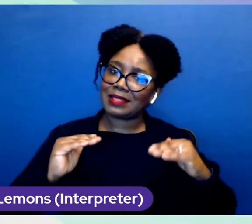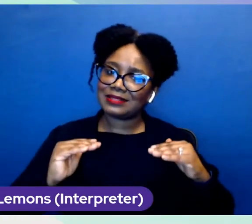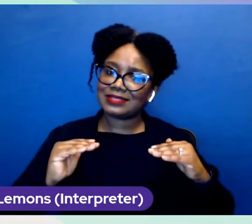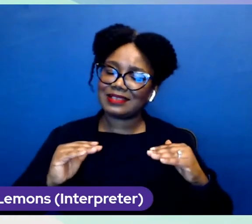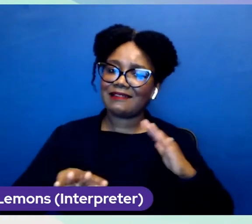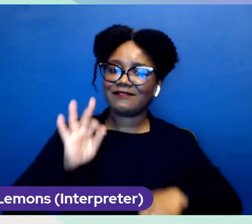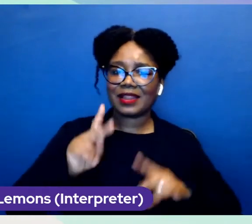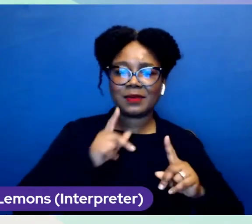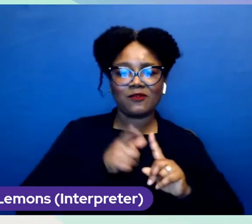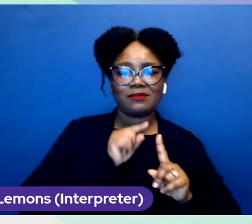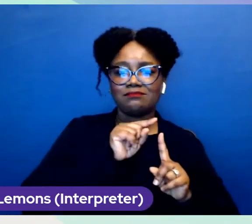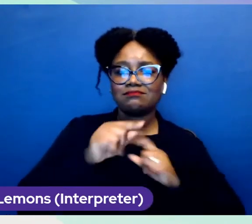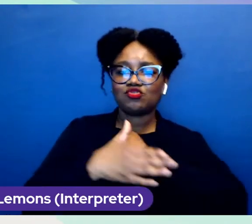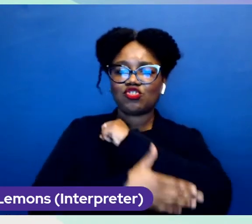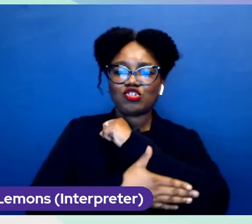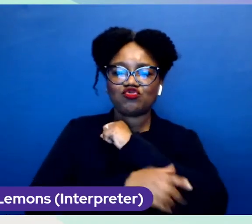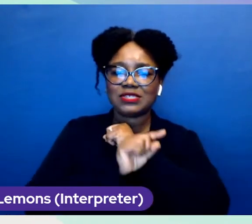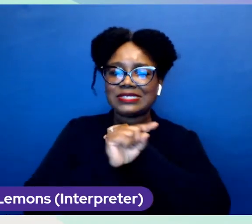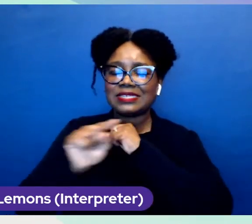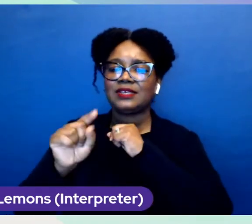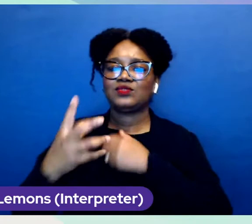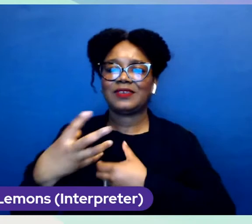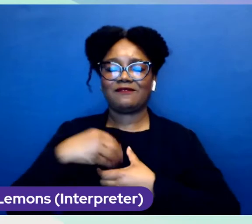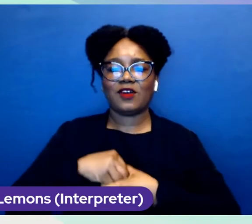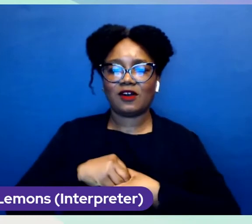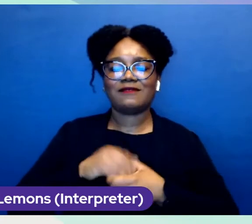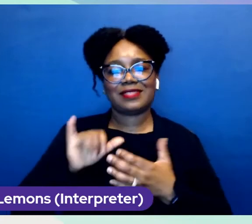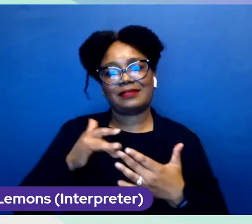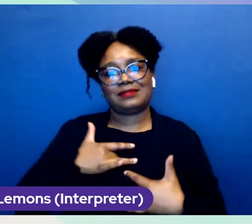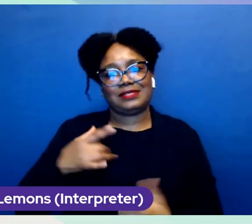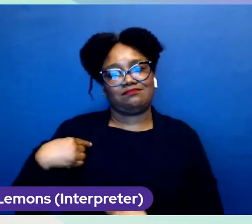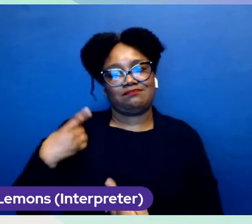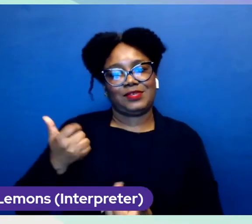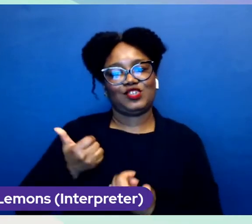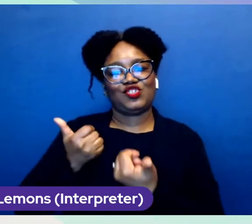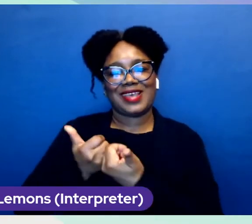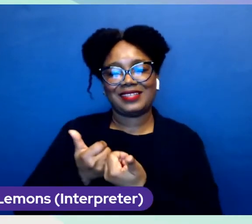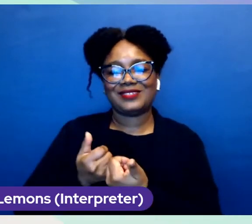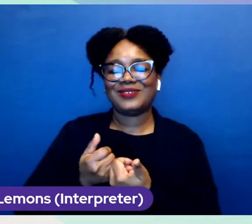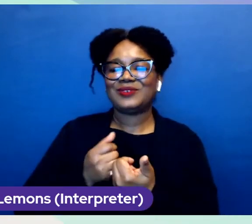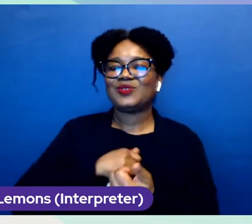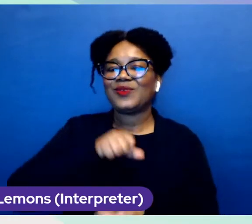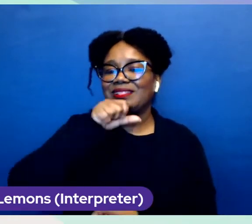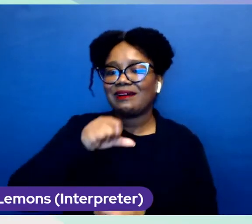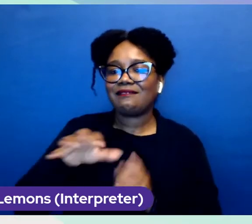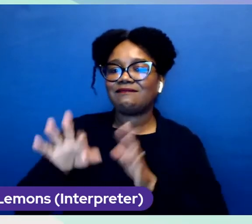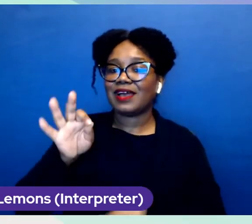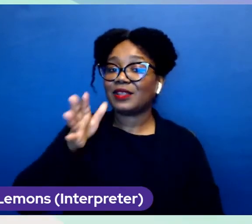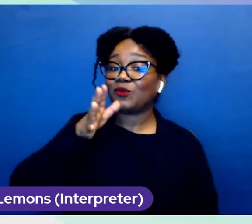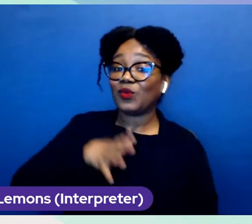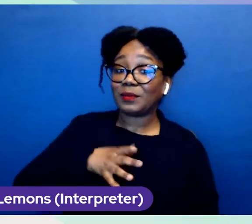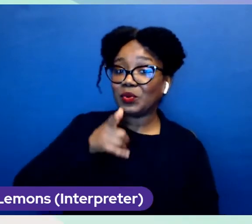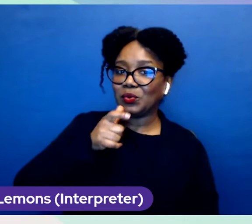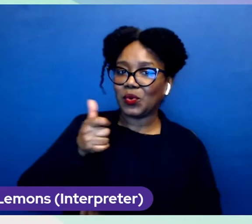So we're always looking for female instrumentalists that carry those traditions. And I remember both our